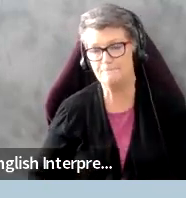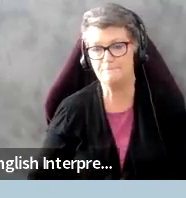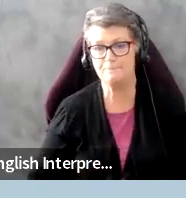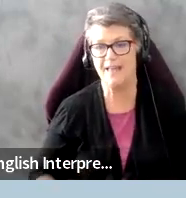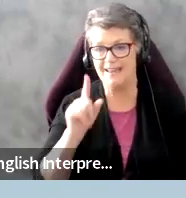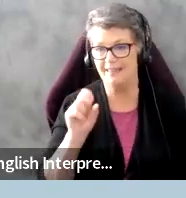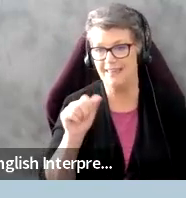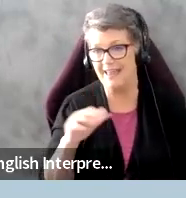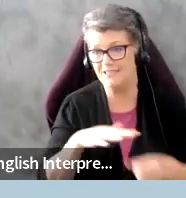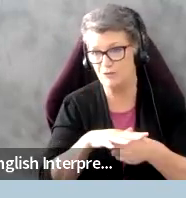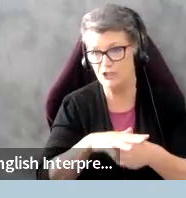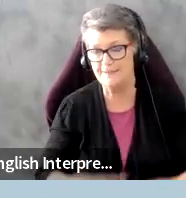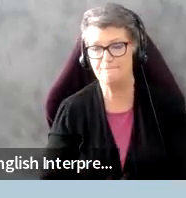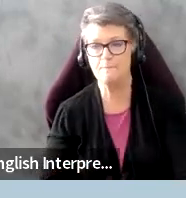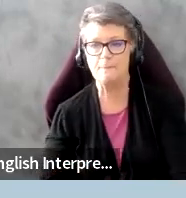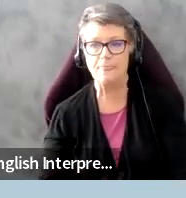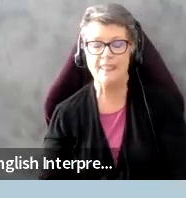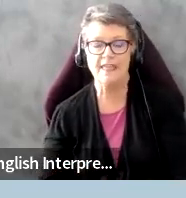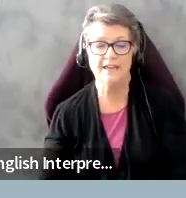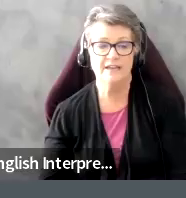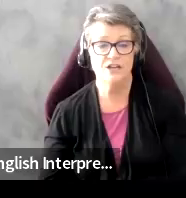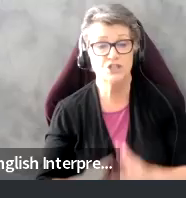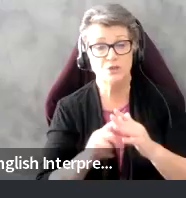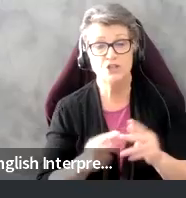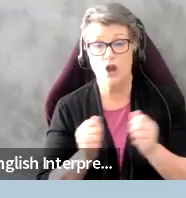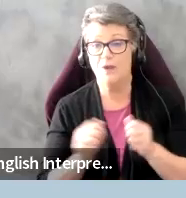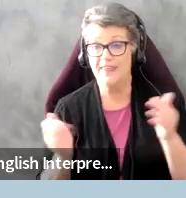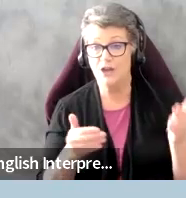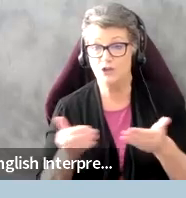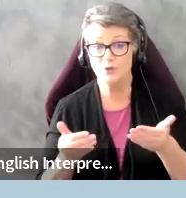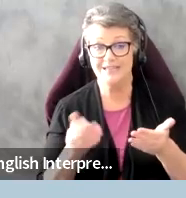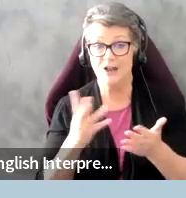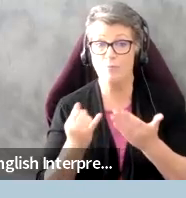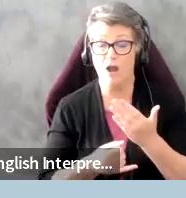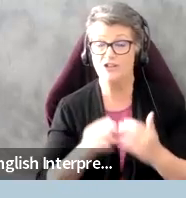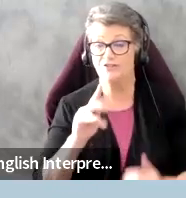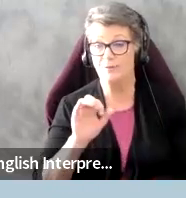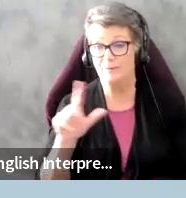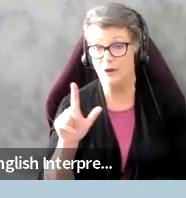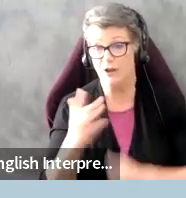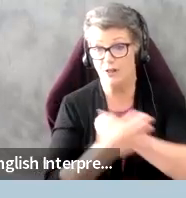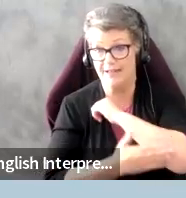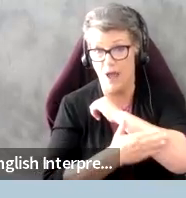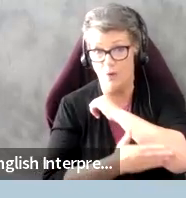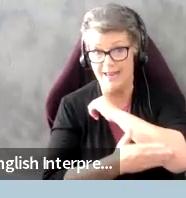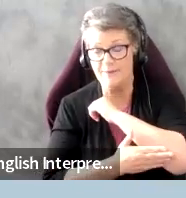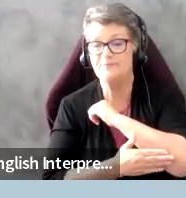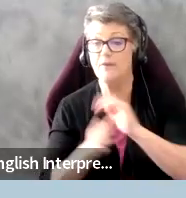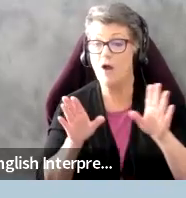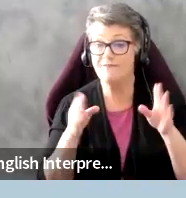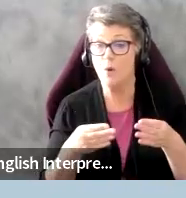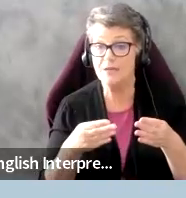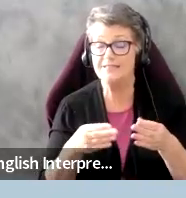LEAs and regions. So we'll start off with introducing our project out of Imperial County. Again, our focus